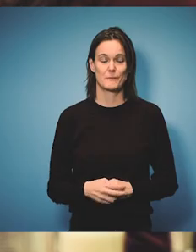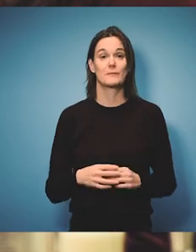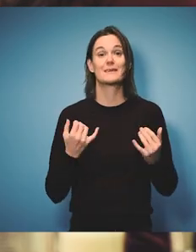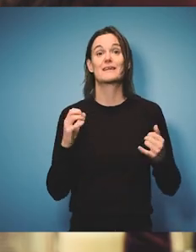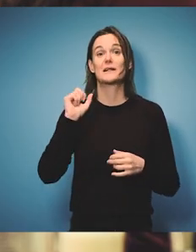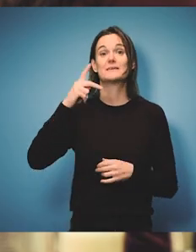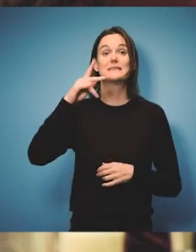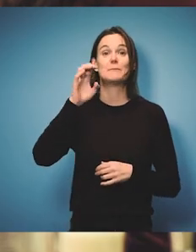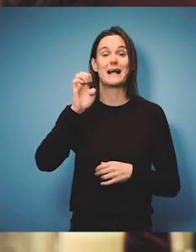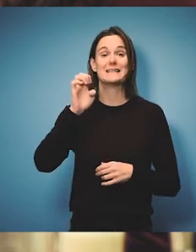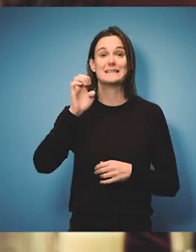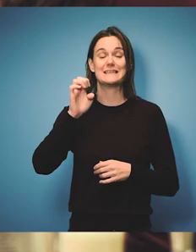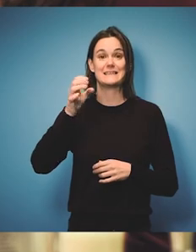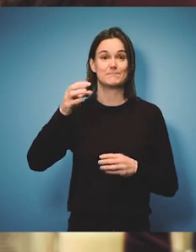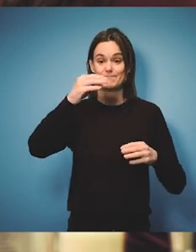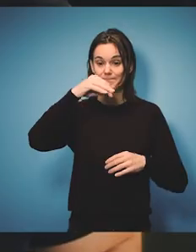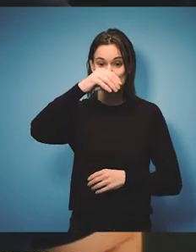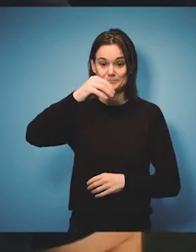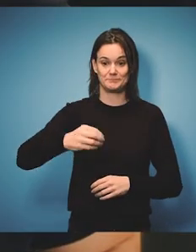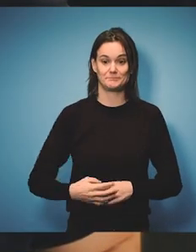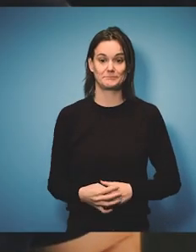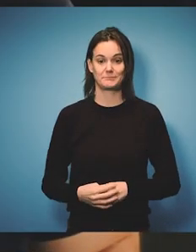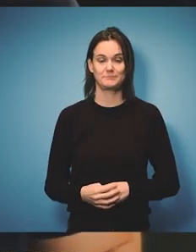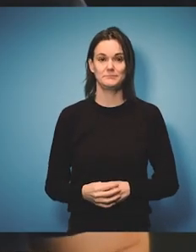I'm gonna add some of our spices now, just raw.